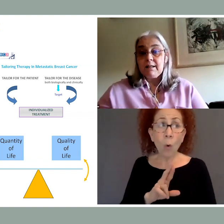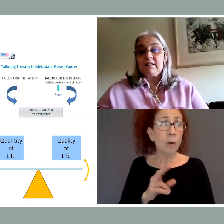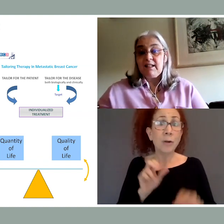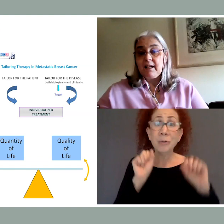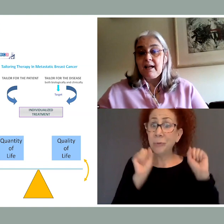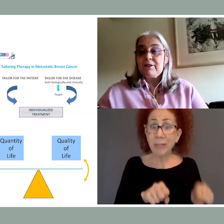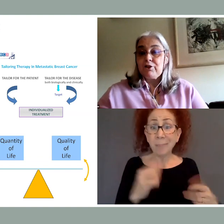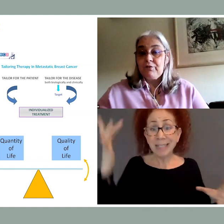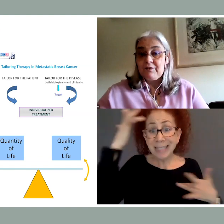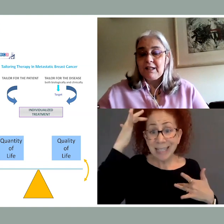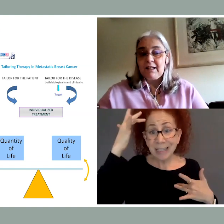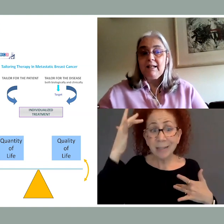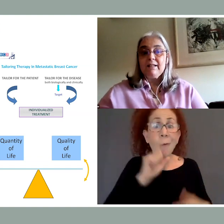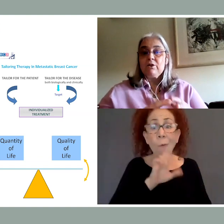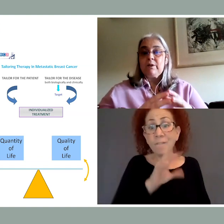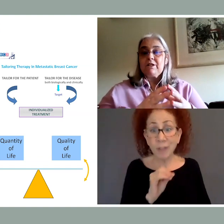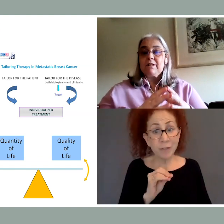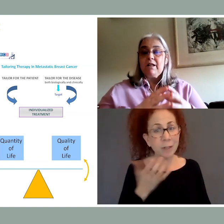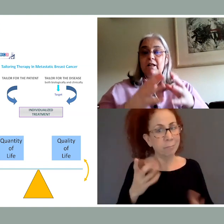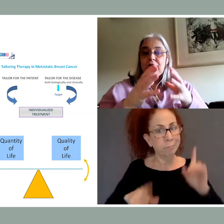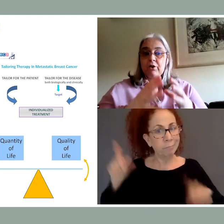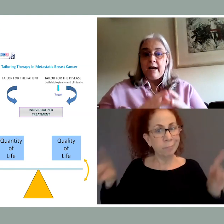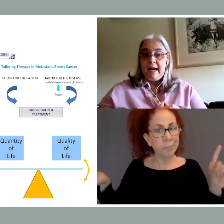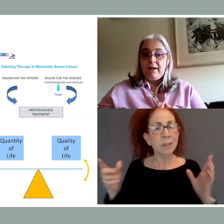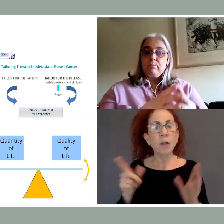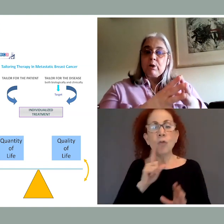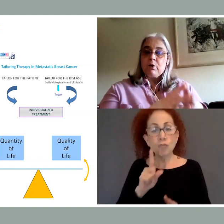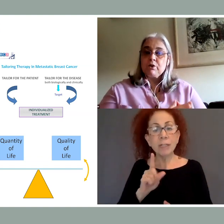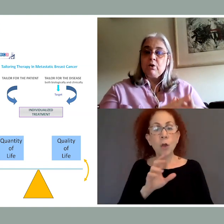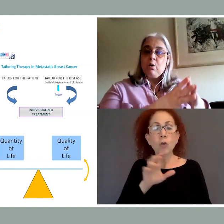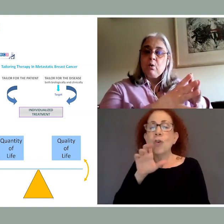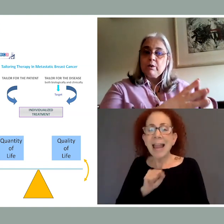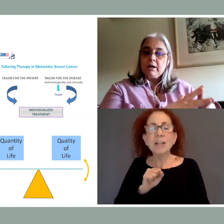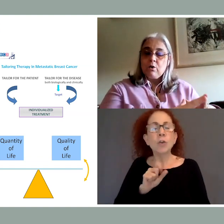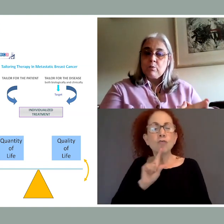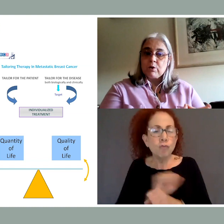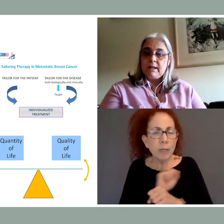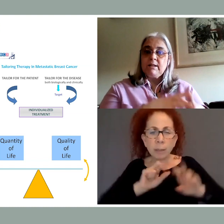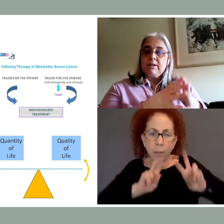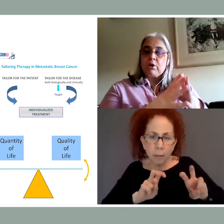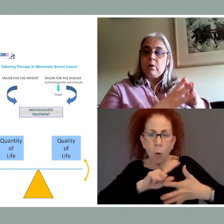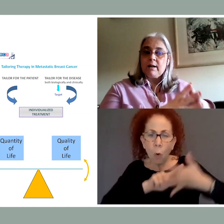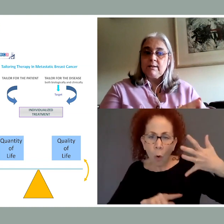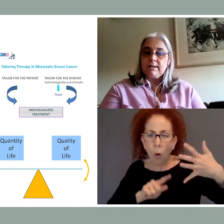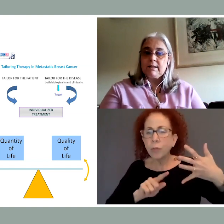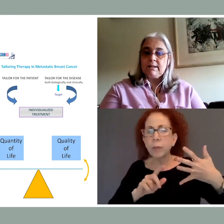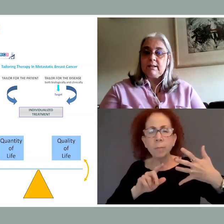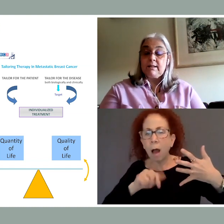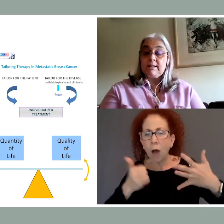very sick at your 50. So it's your age, but also all the comorbidities, so